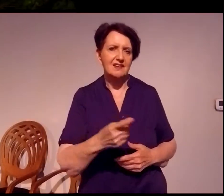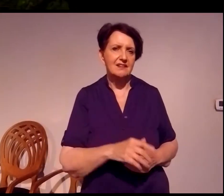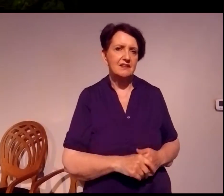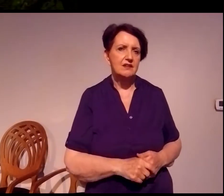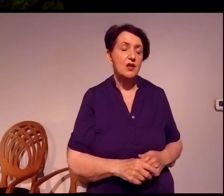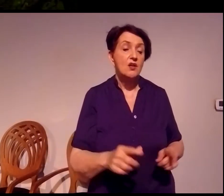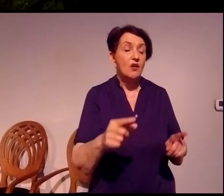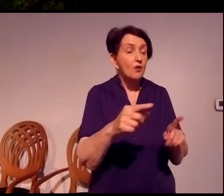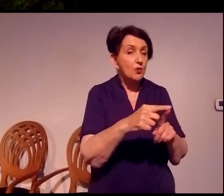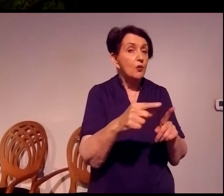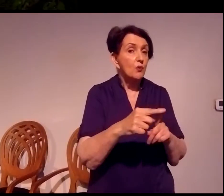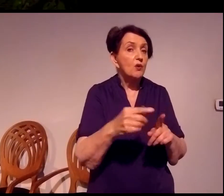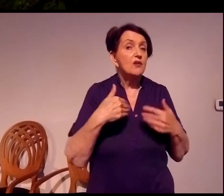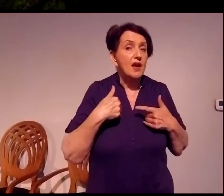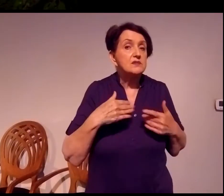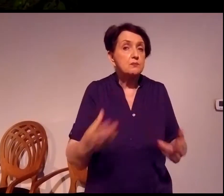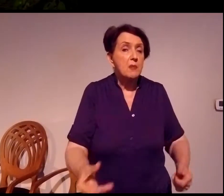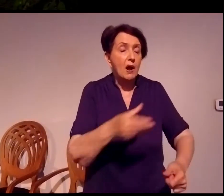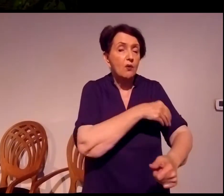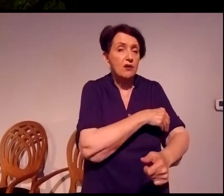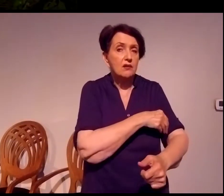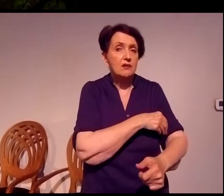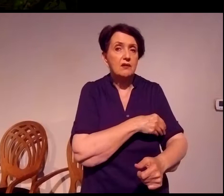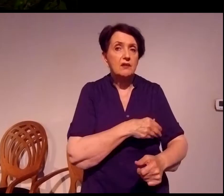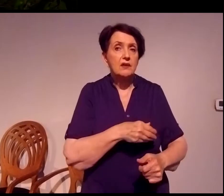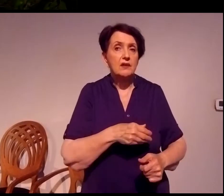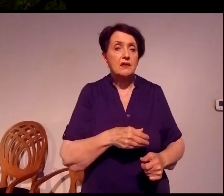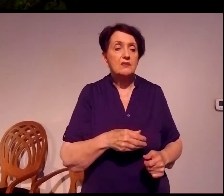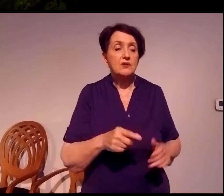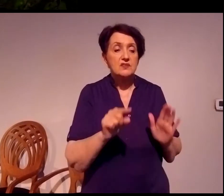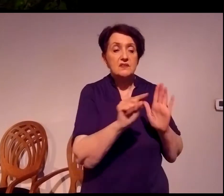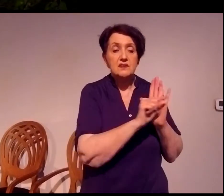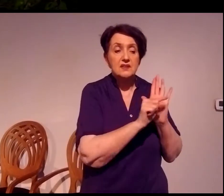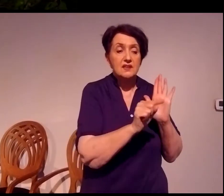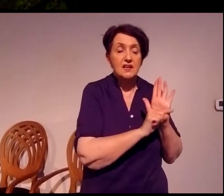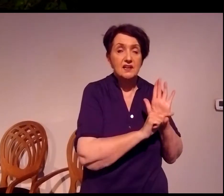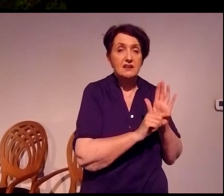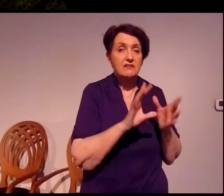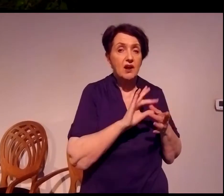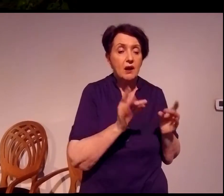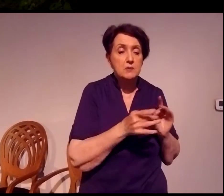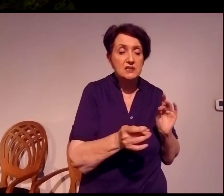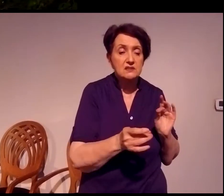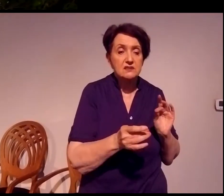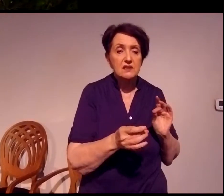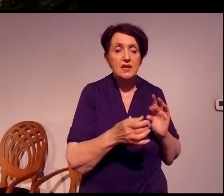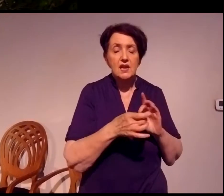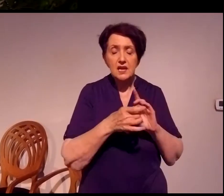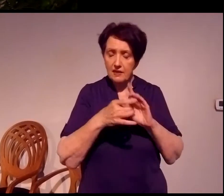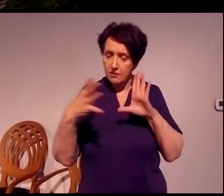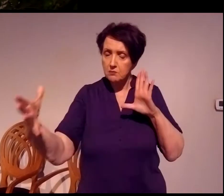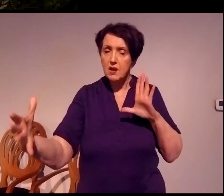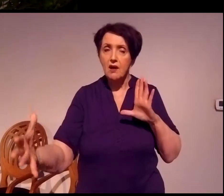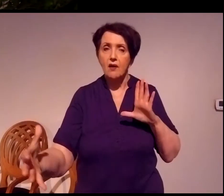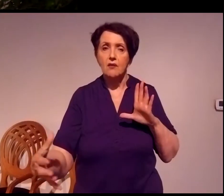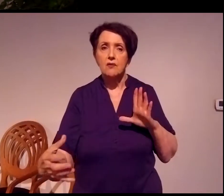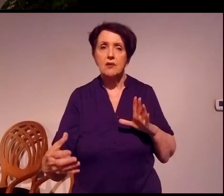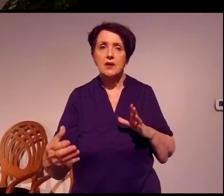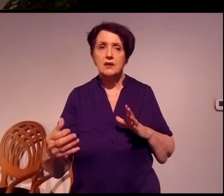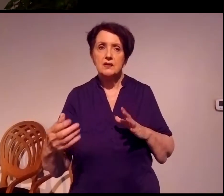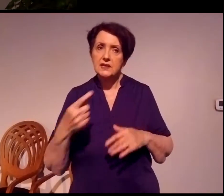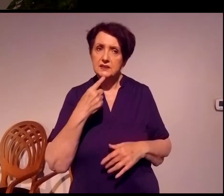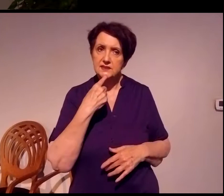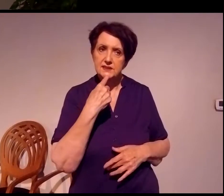power. Take those discouraging words, let them go and bring in something else into